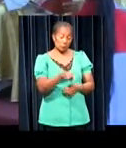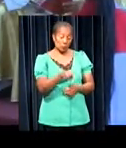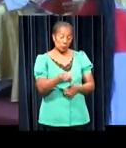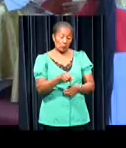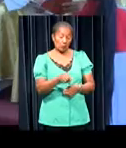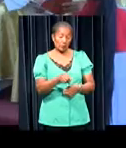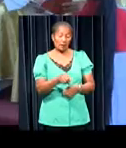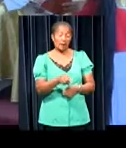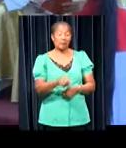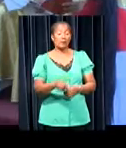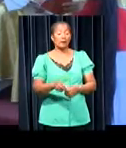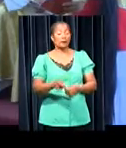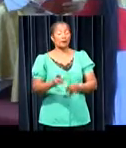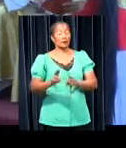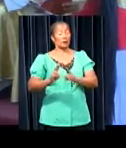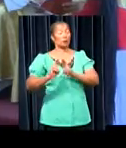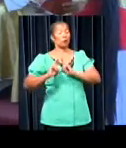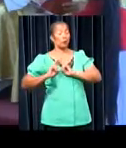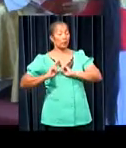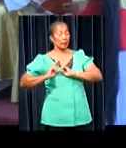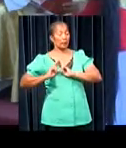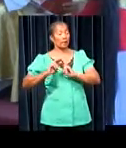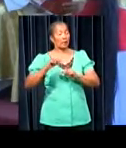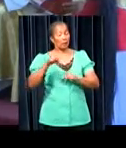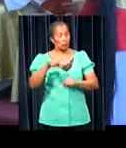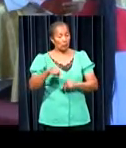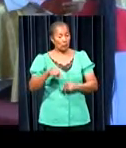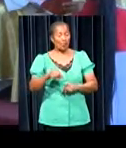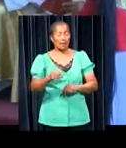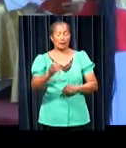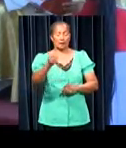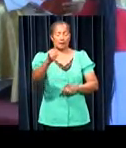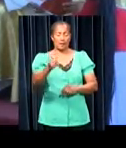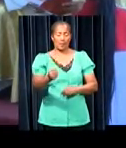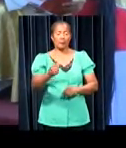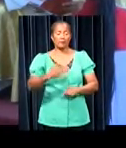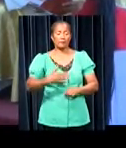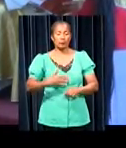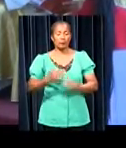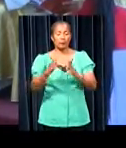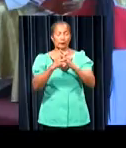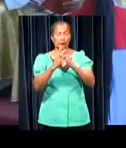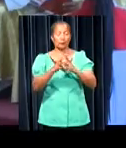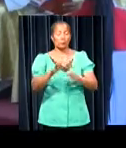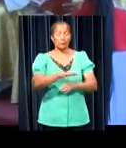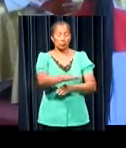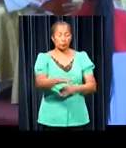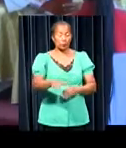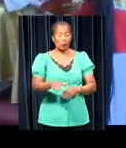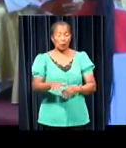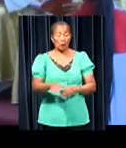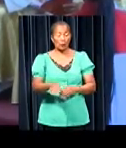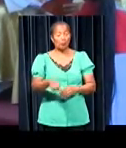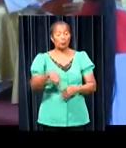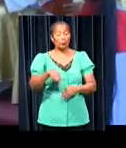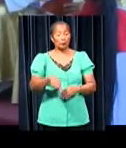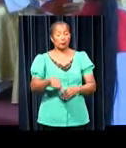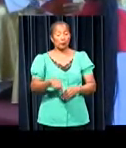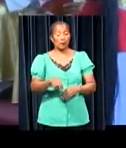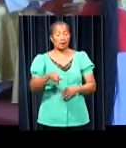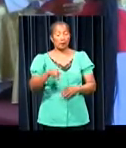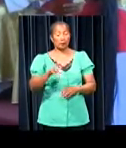him peace and happiness. By taking the seat, Bishop Chuni takes